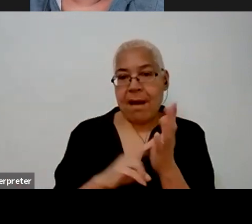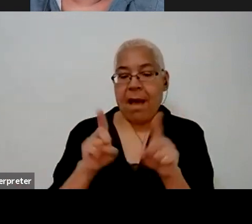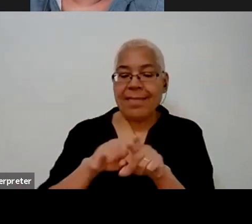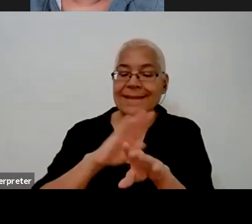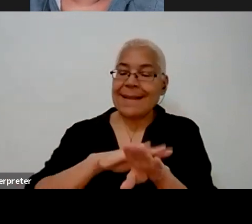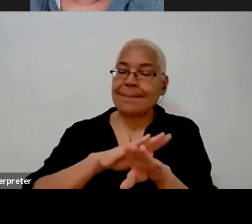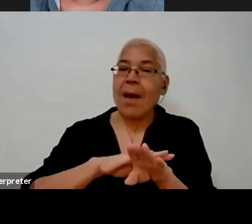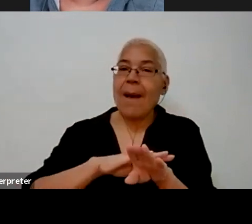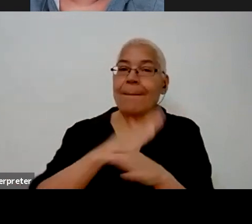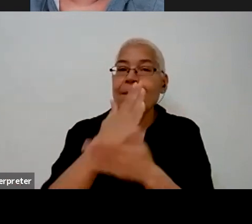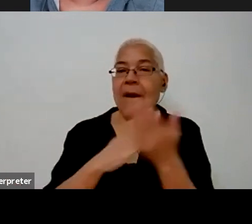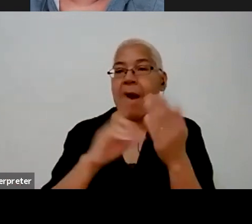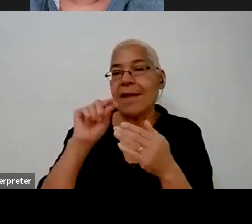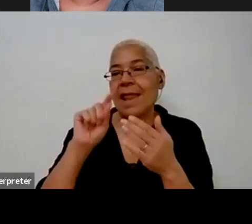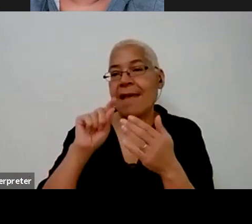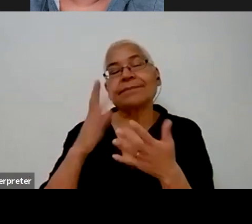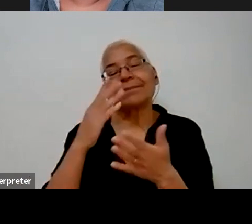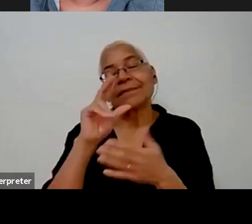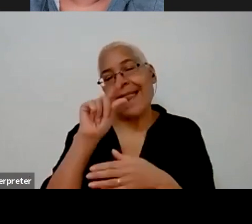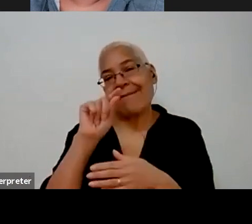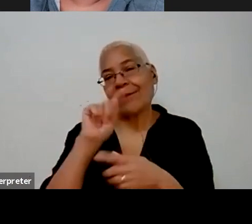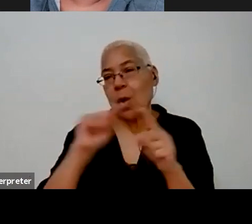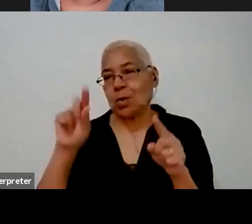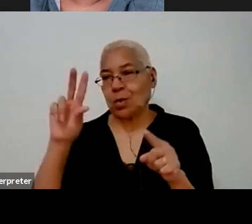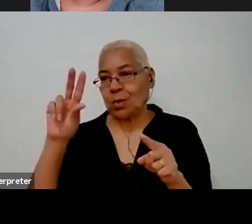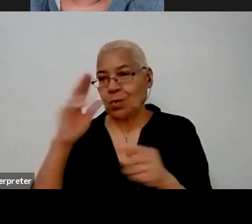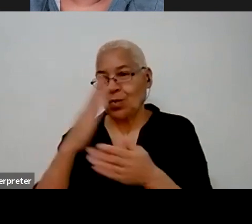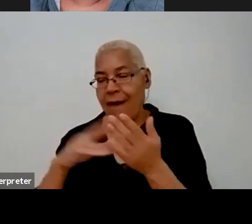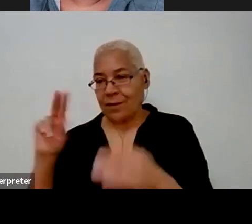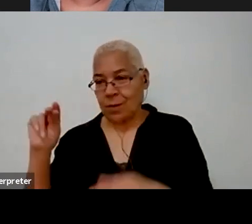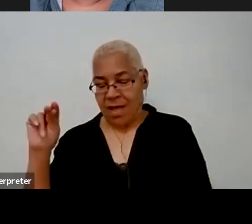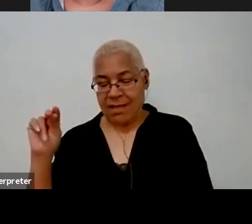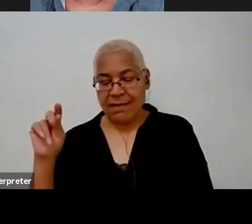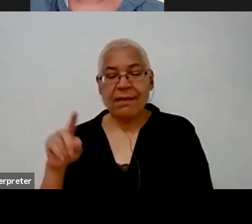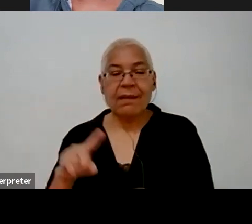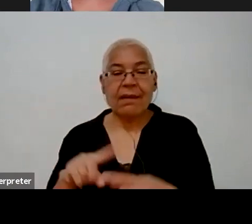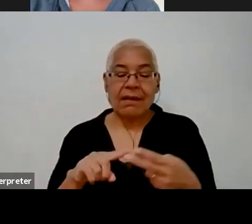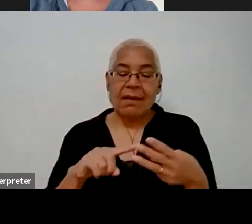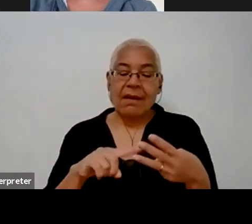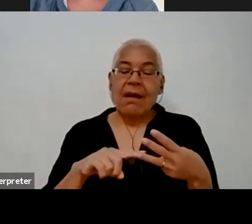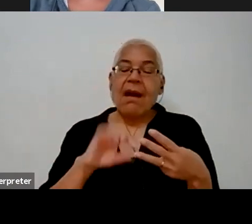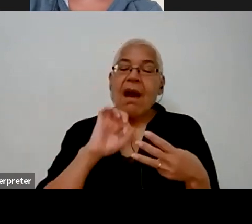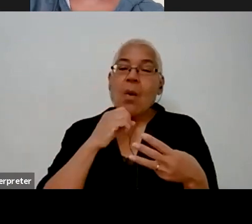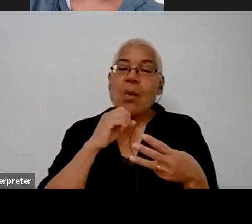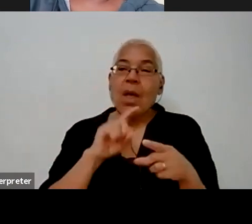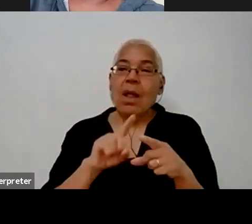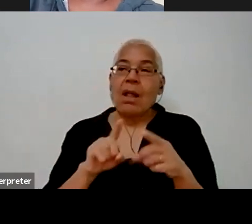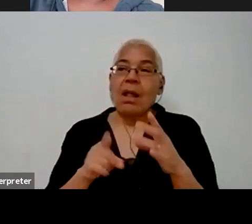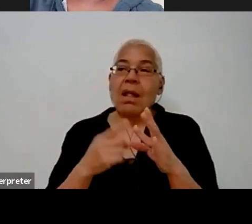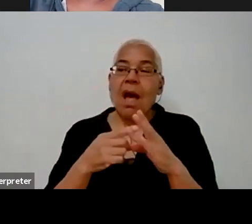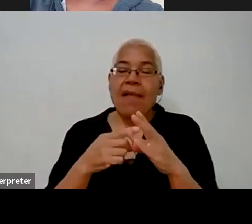to 12:30. Also, we will have another session. It will be